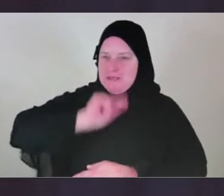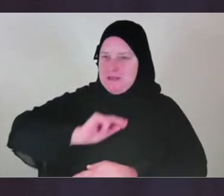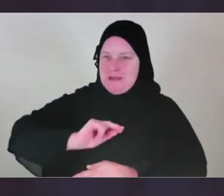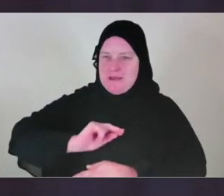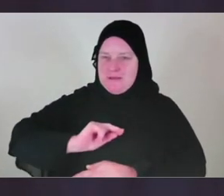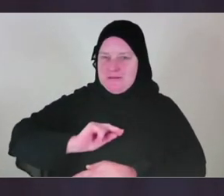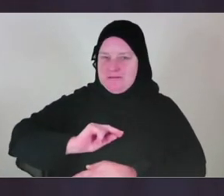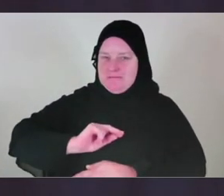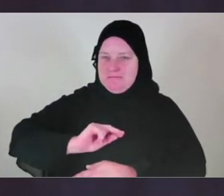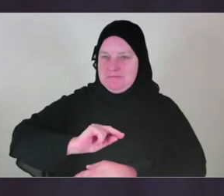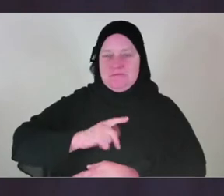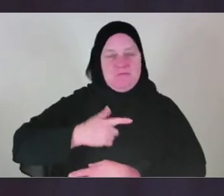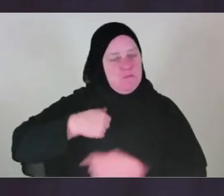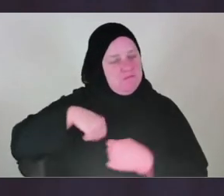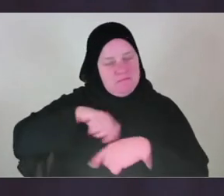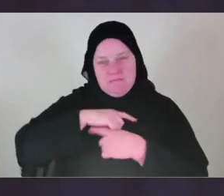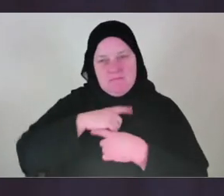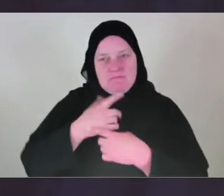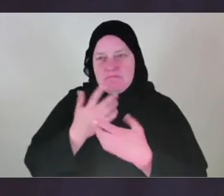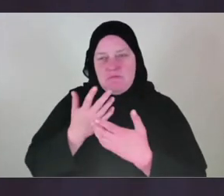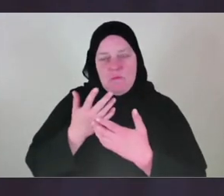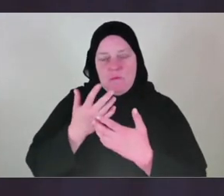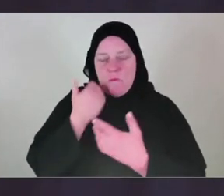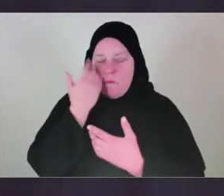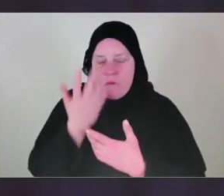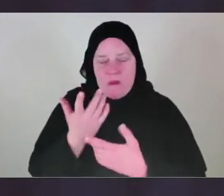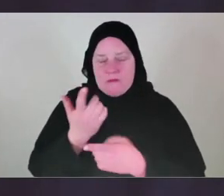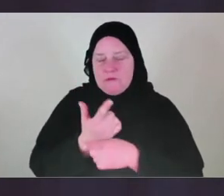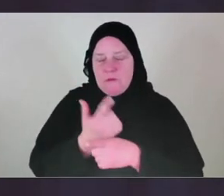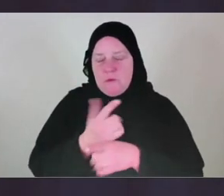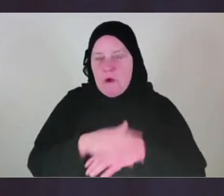always mentioned. However,